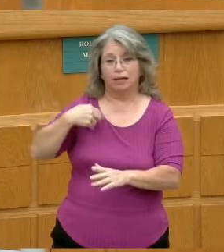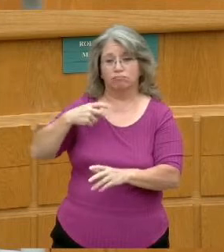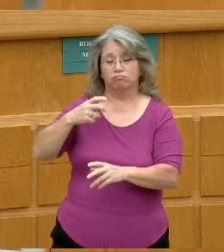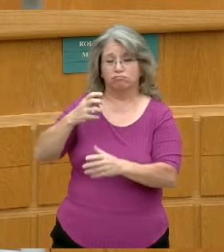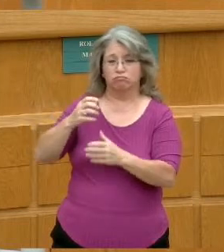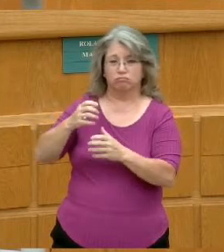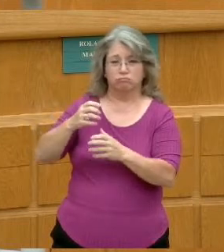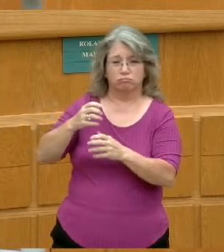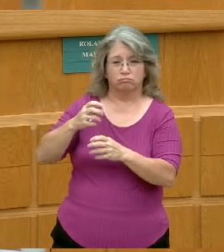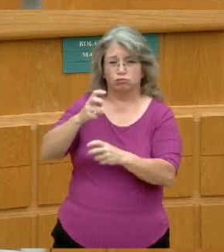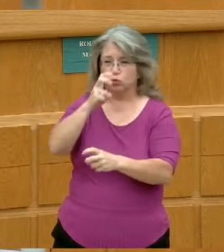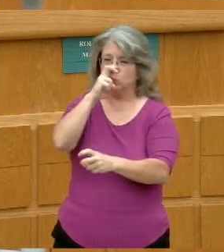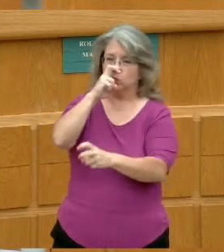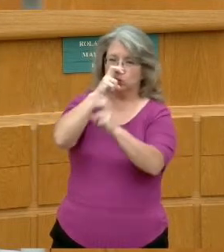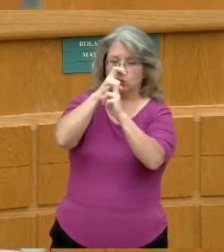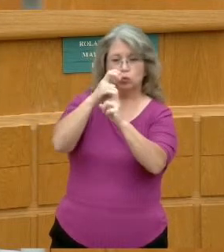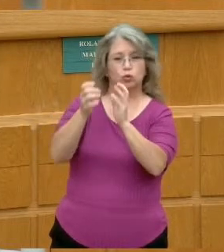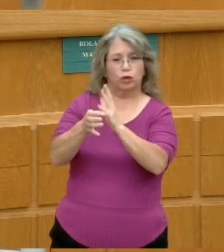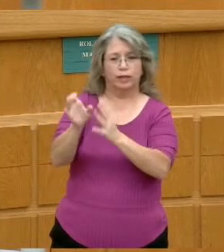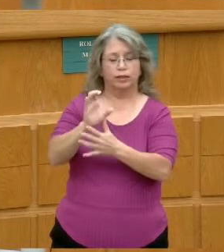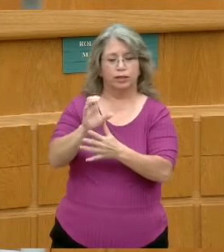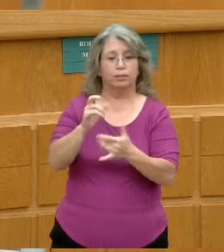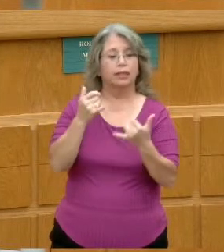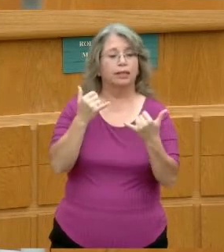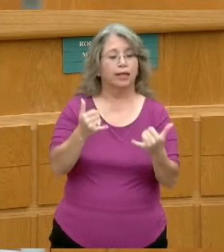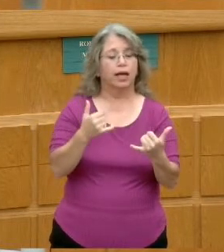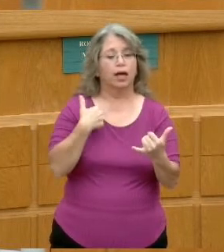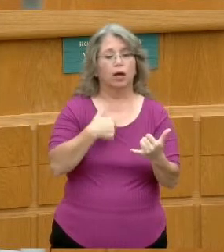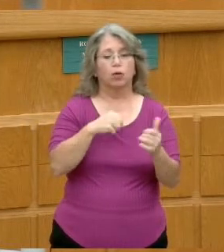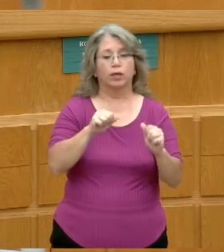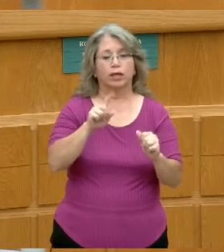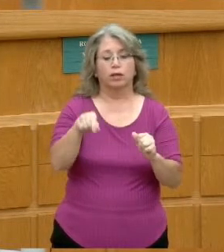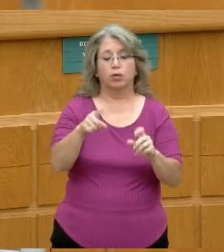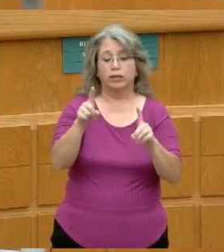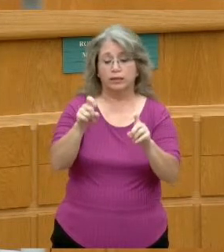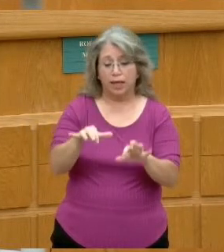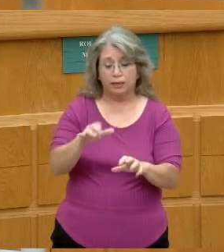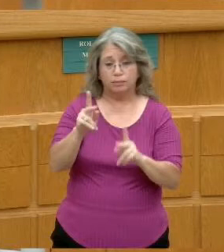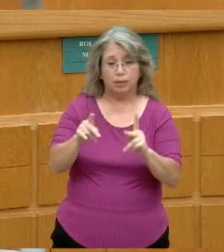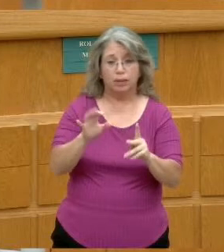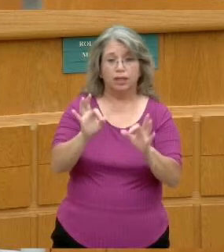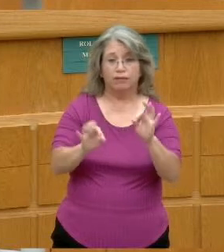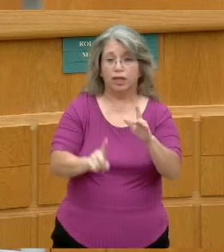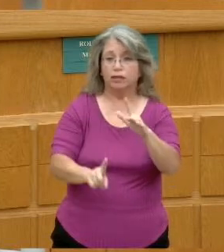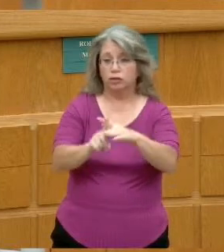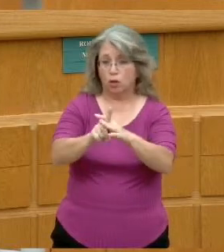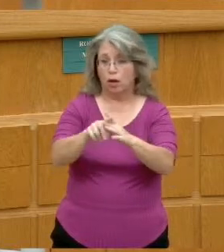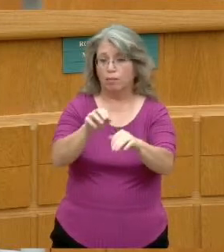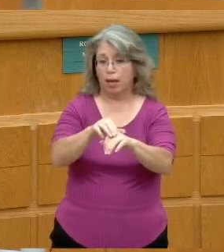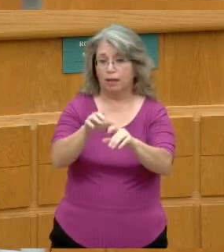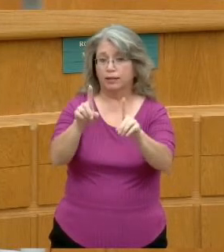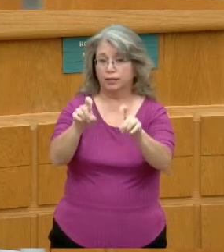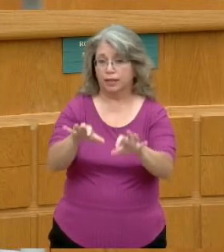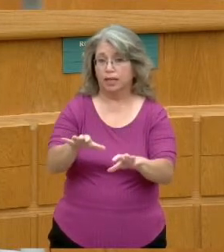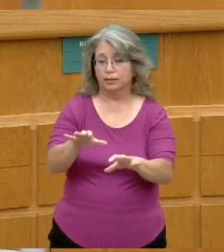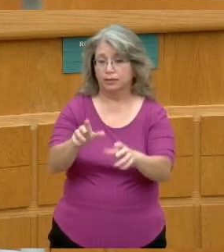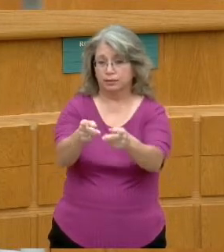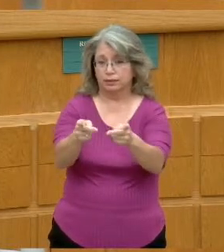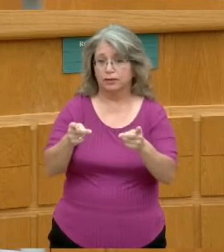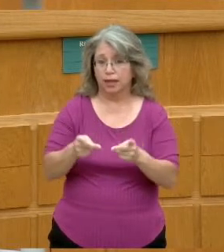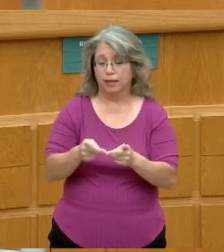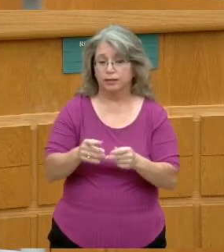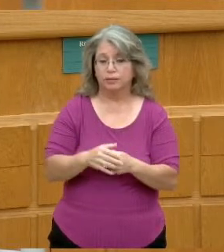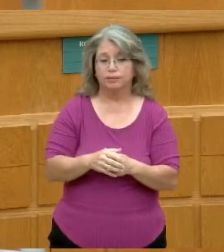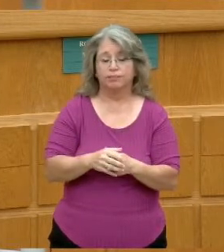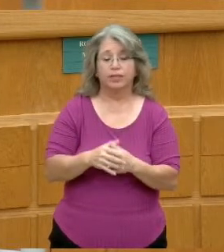people want to get tested and show up to the test events. And so while we have that ability to do well over 1,000 now